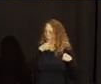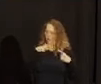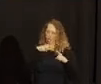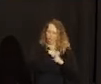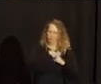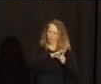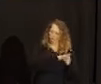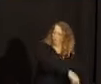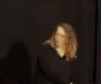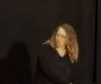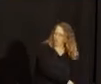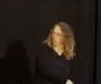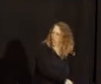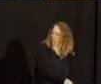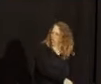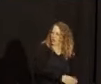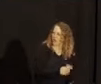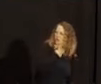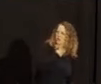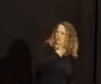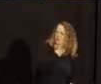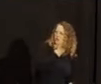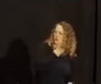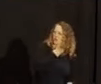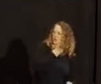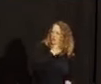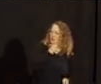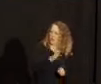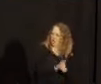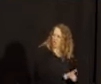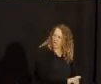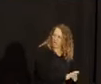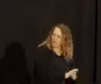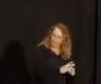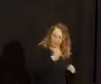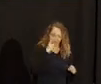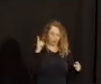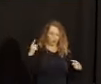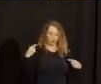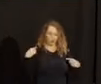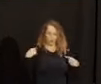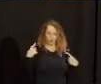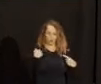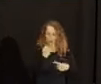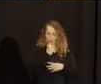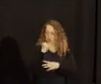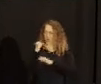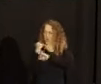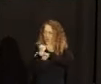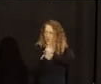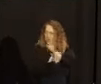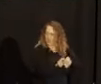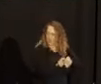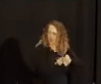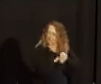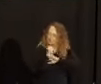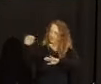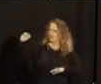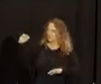trap that has hindered our movement for the past 70